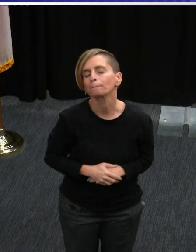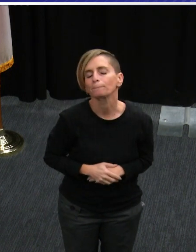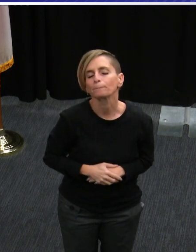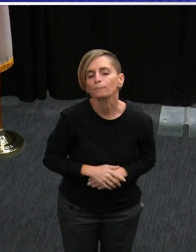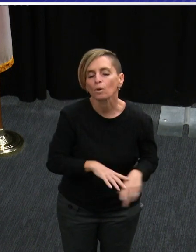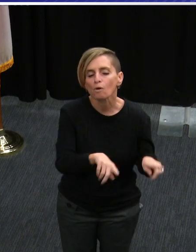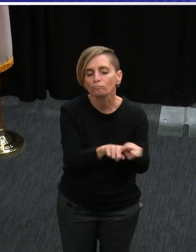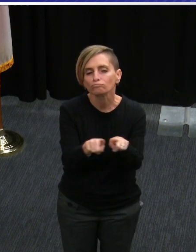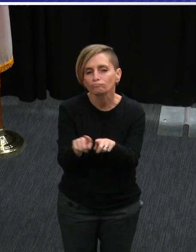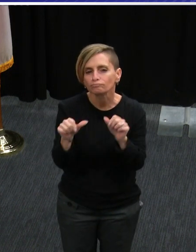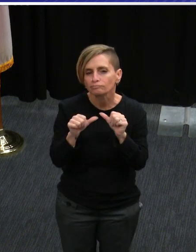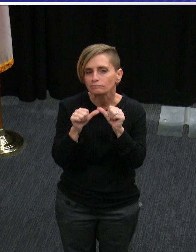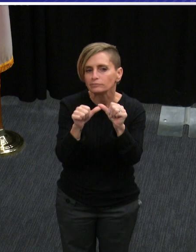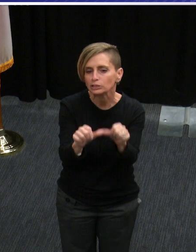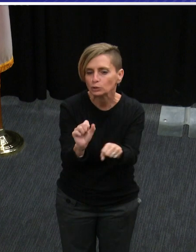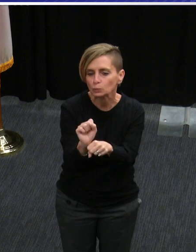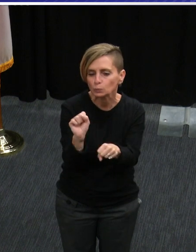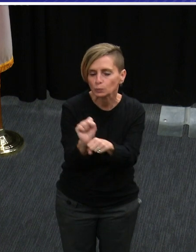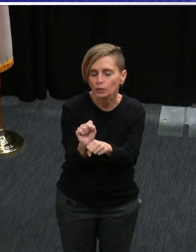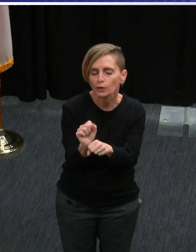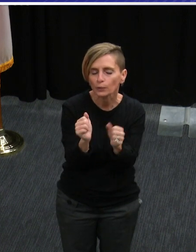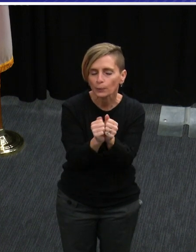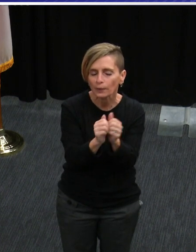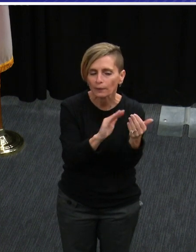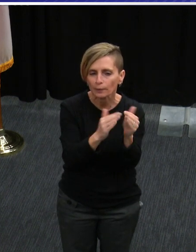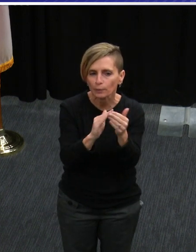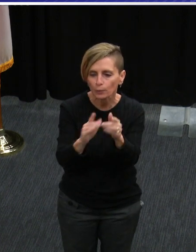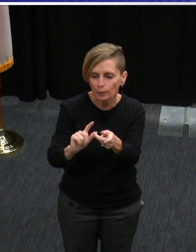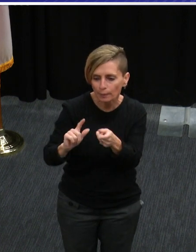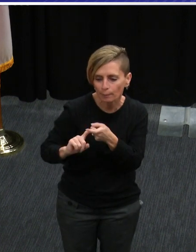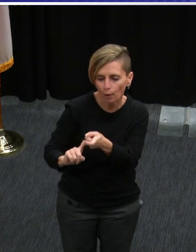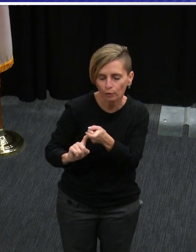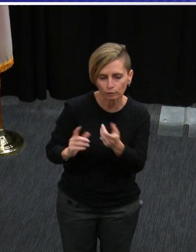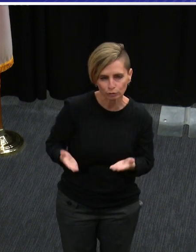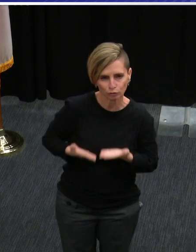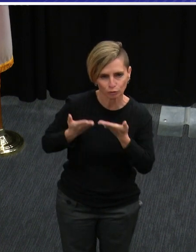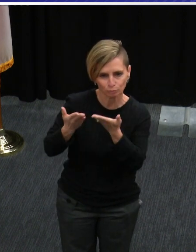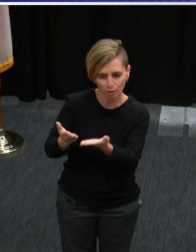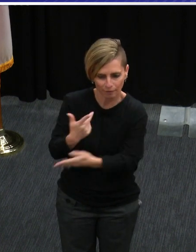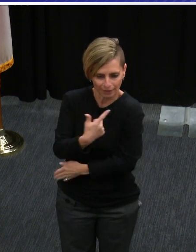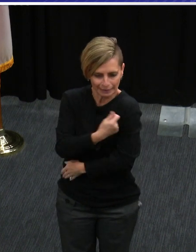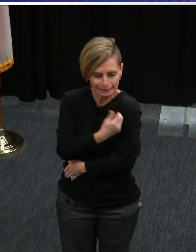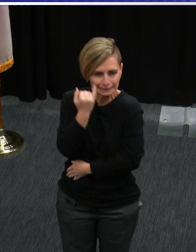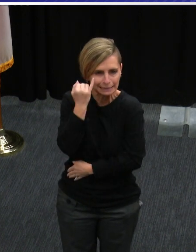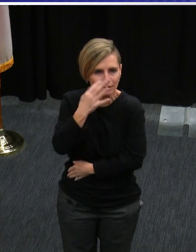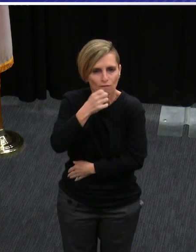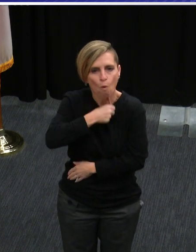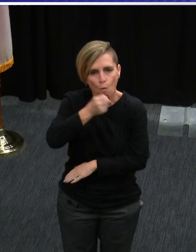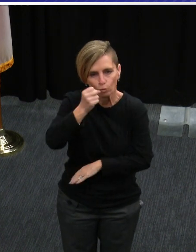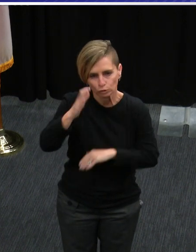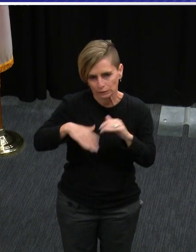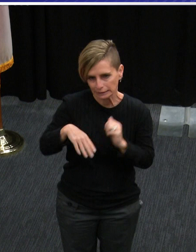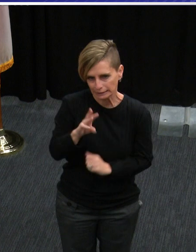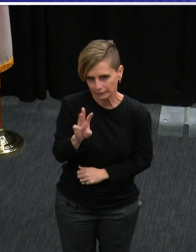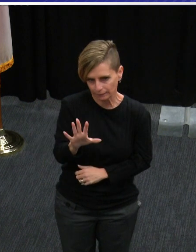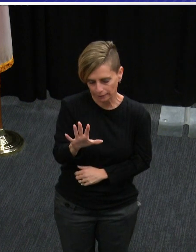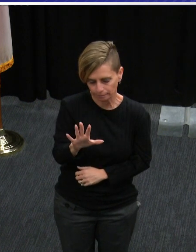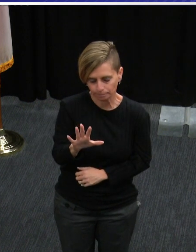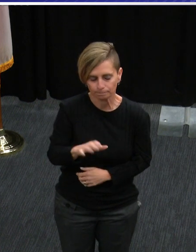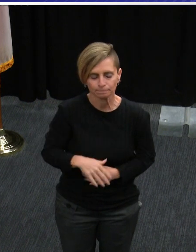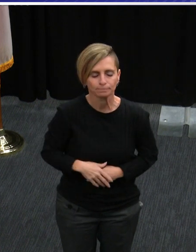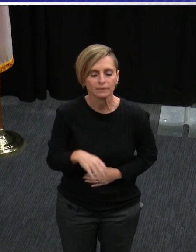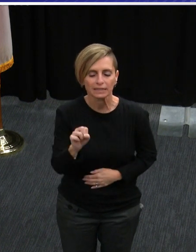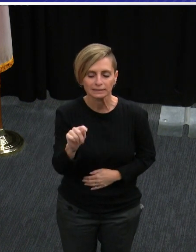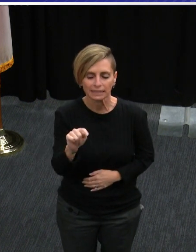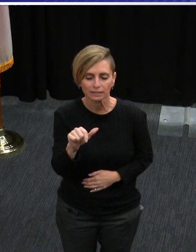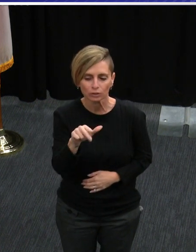also continue to work with our community partners to provide vaccines to those 65 and older. In St. Lucie County alone,